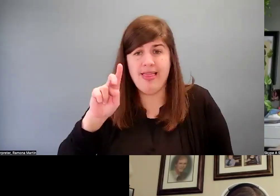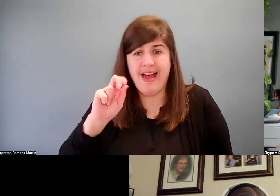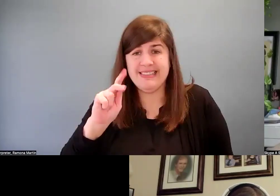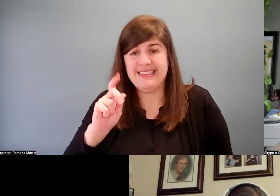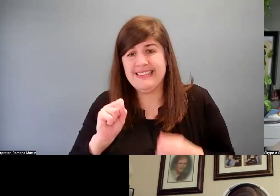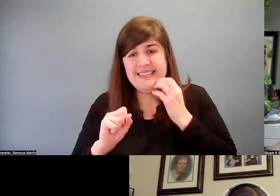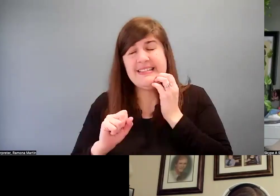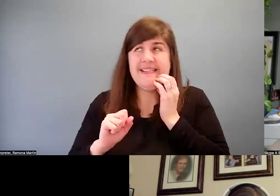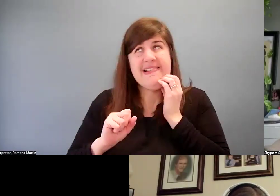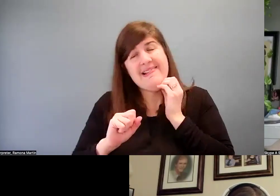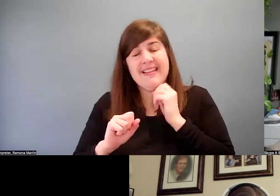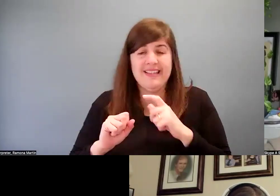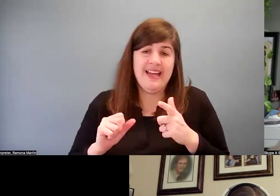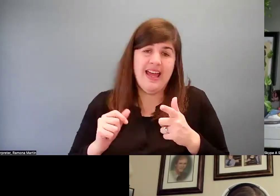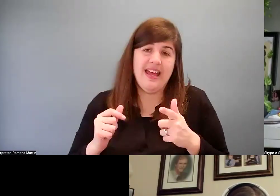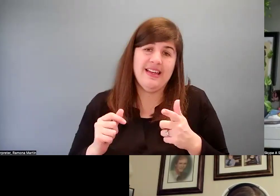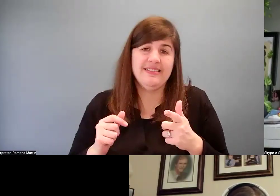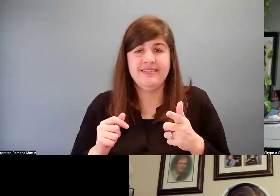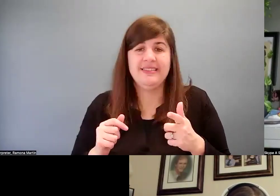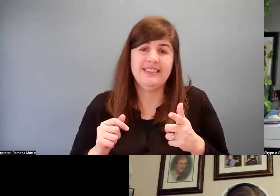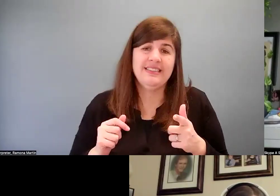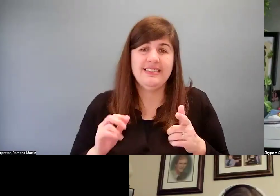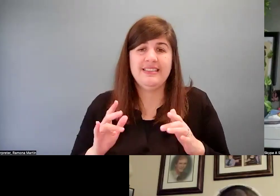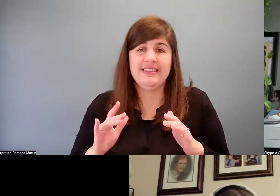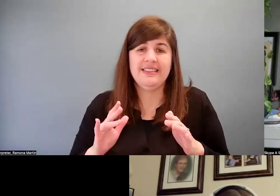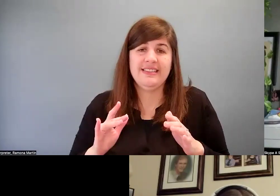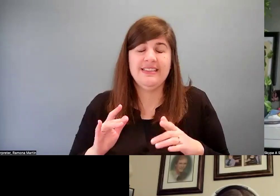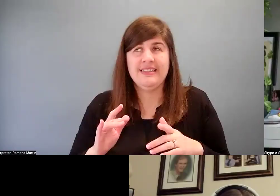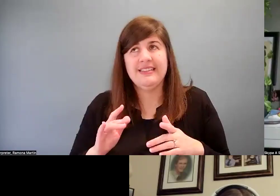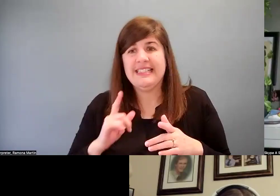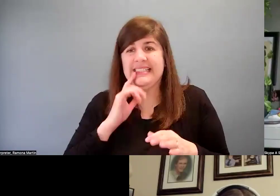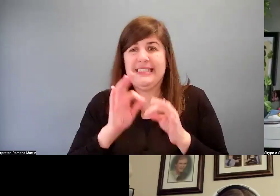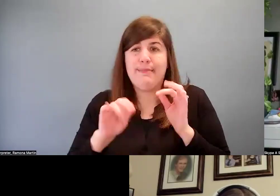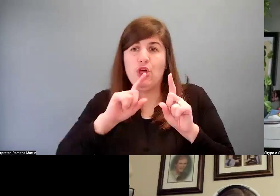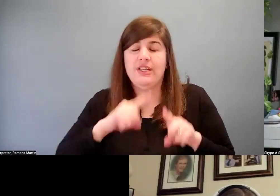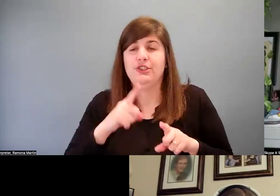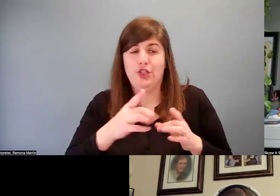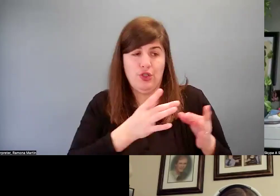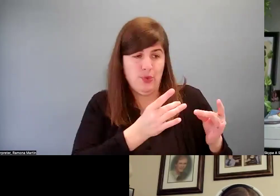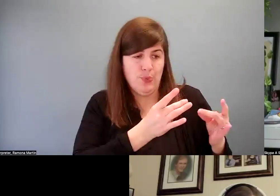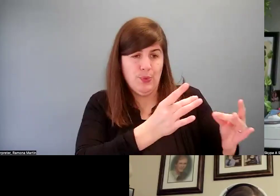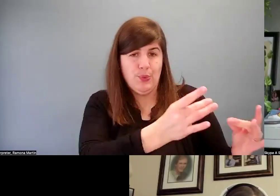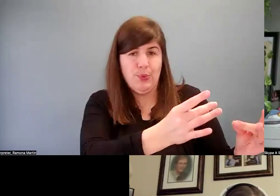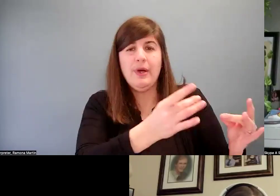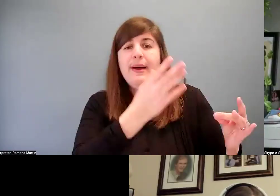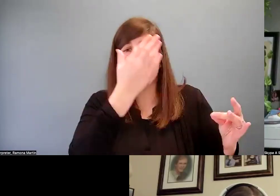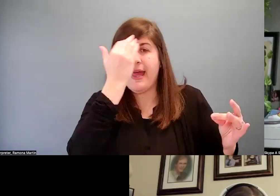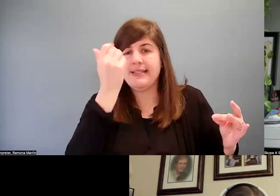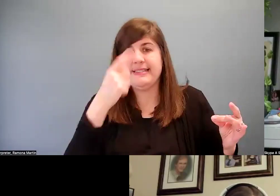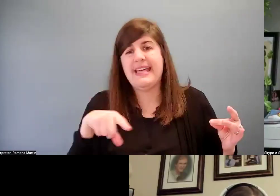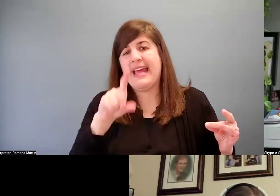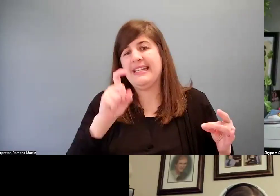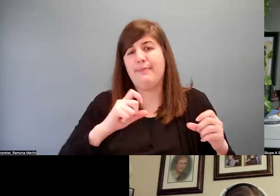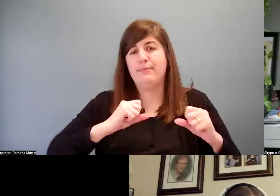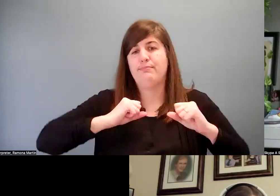than insects to, I mean, the simple answer is they leave a trail of goo because they need to